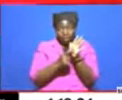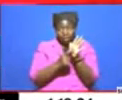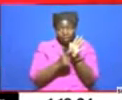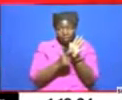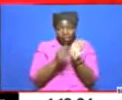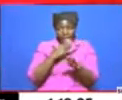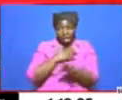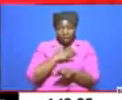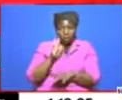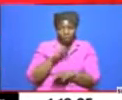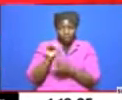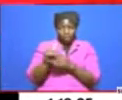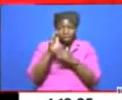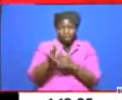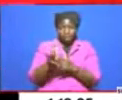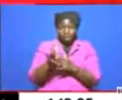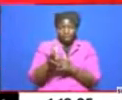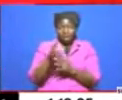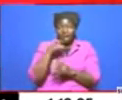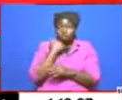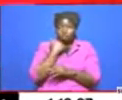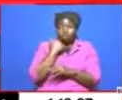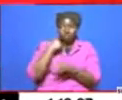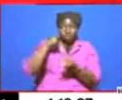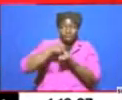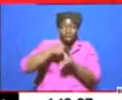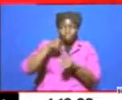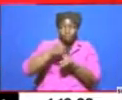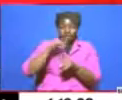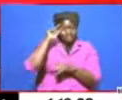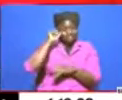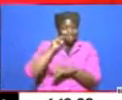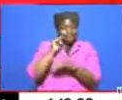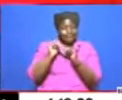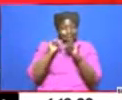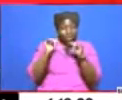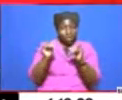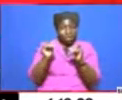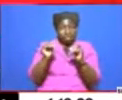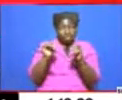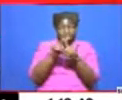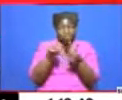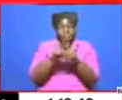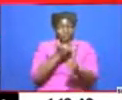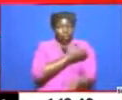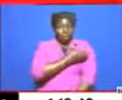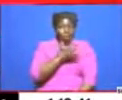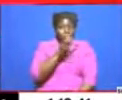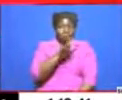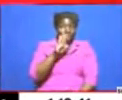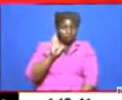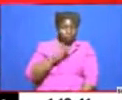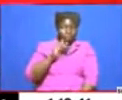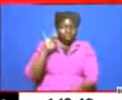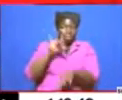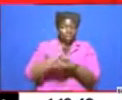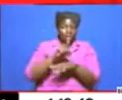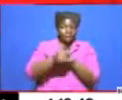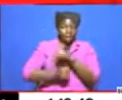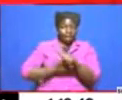trailblazers who champion gender equality and the empowerment of women in the early years of